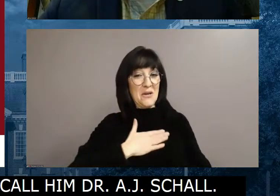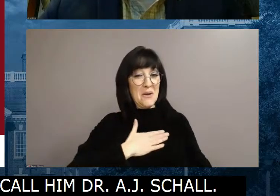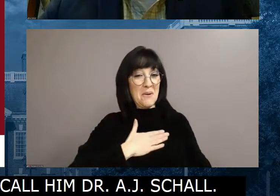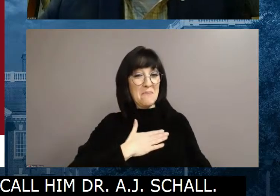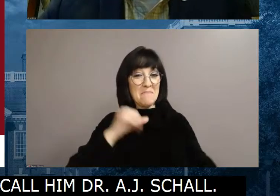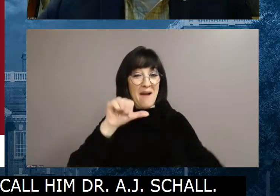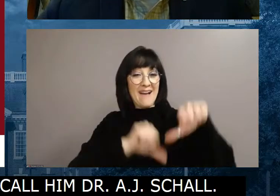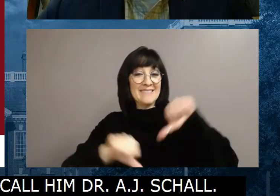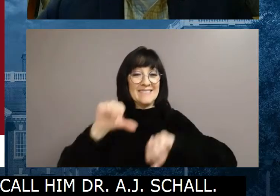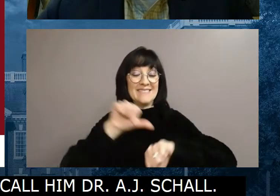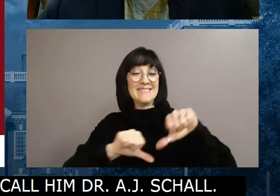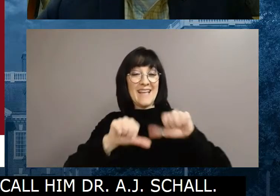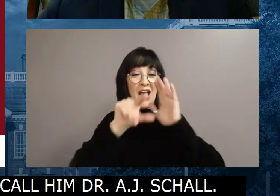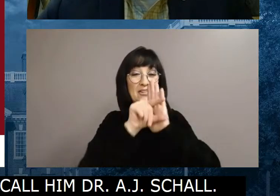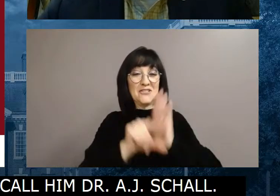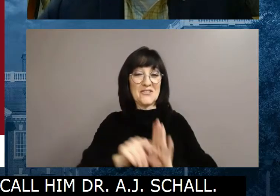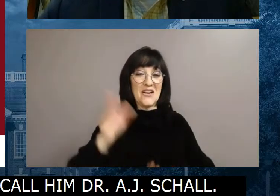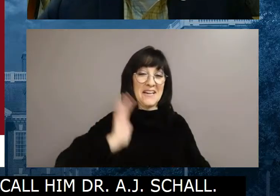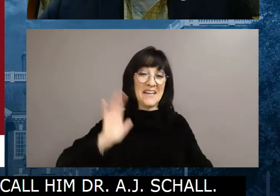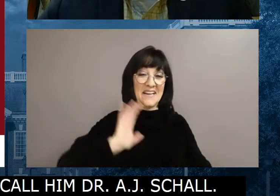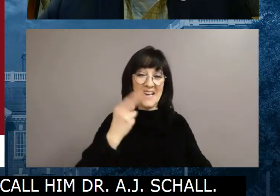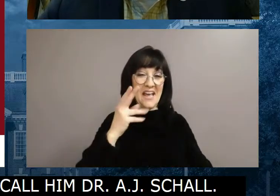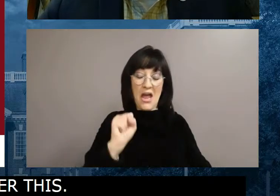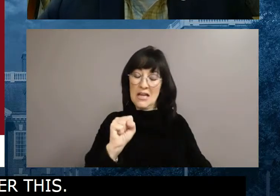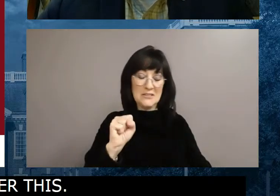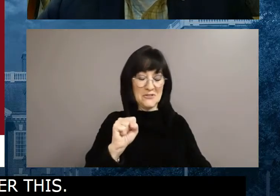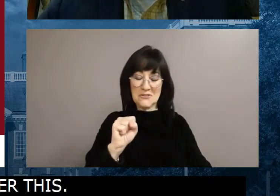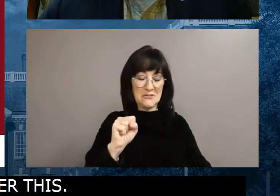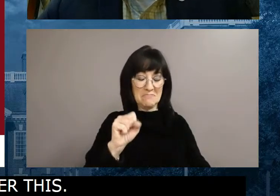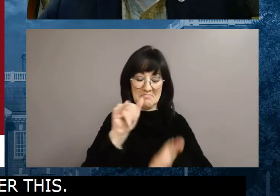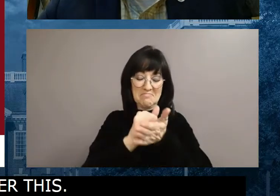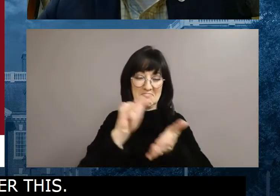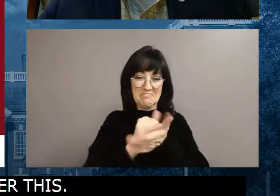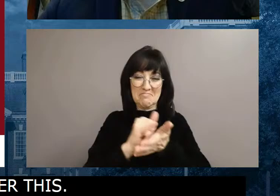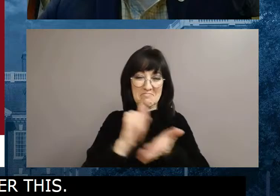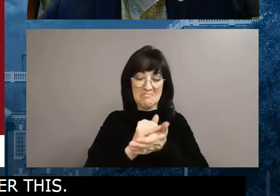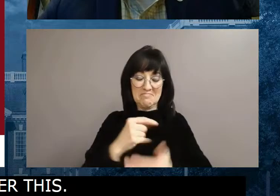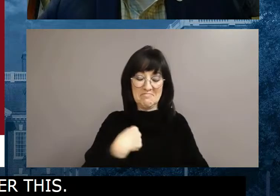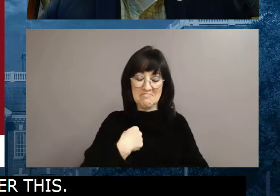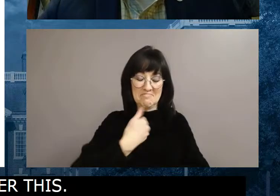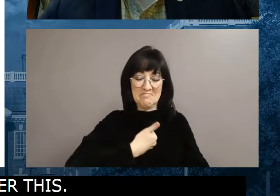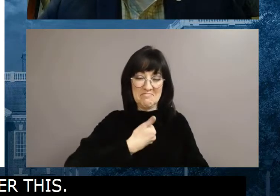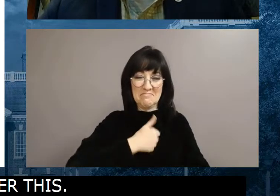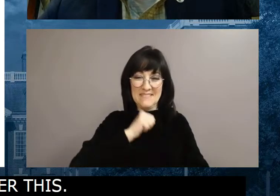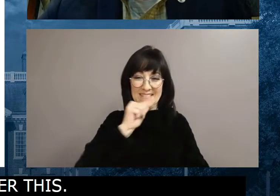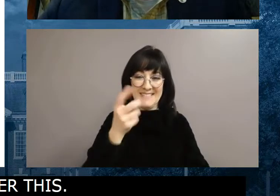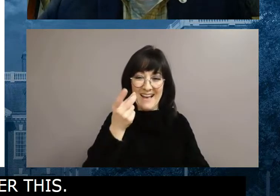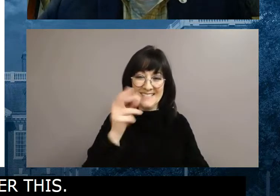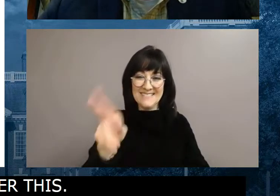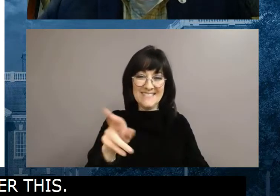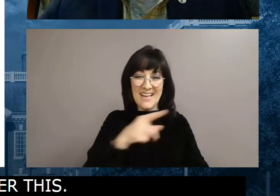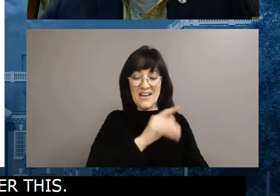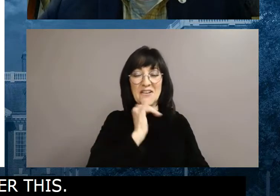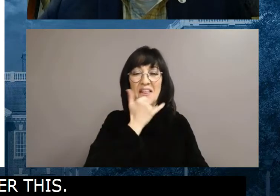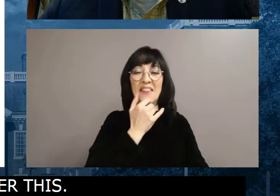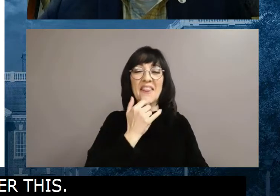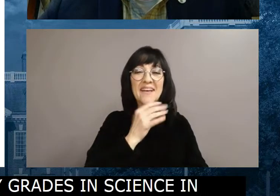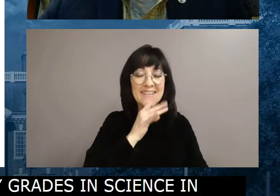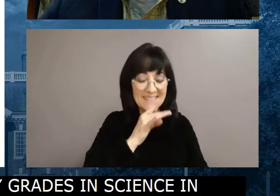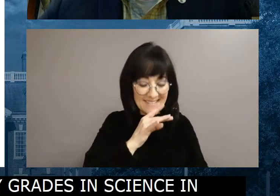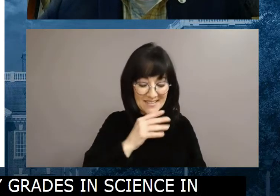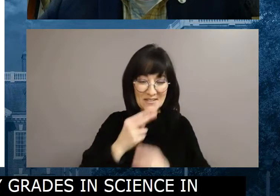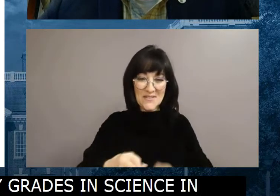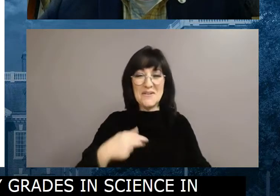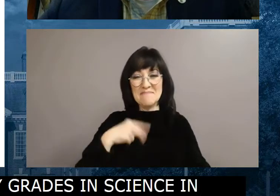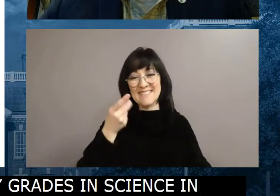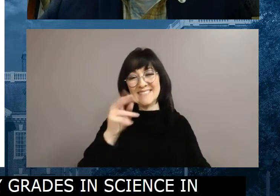doctor. So good afternoon, everybody. Going to start off with testing again, and I think the governor hit some of this as we